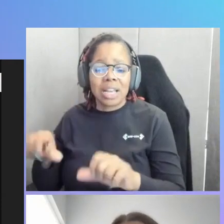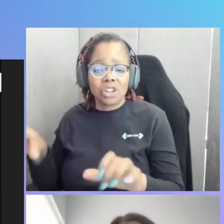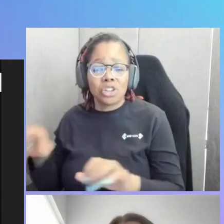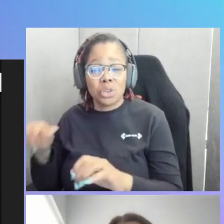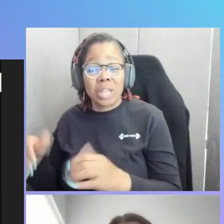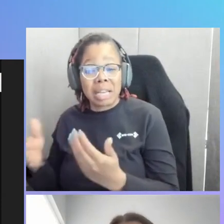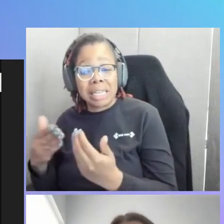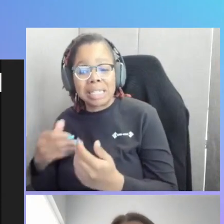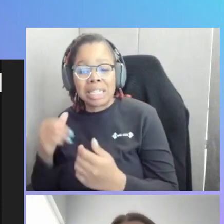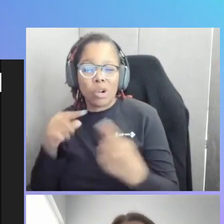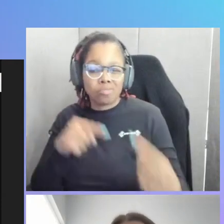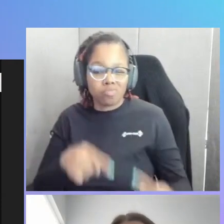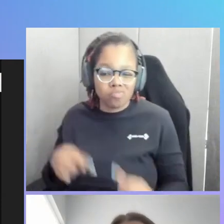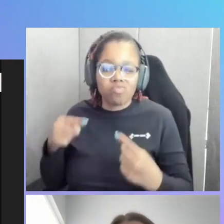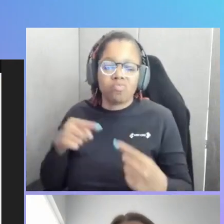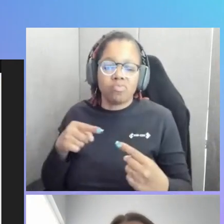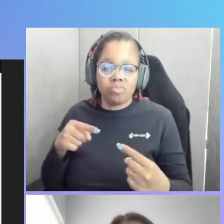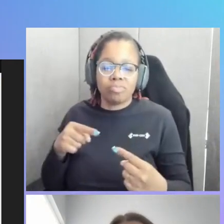difficulty.